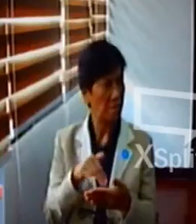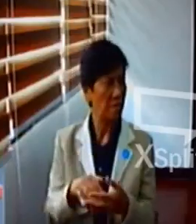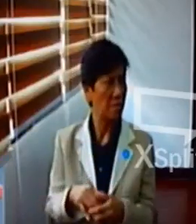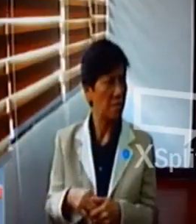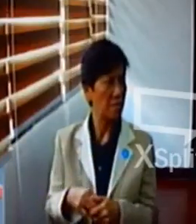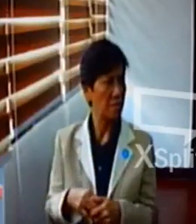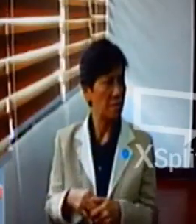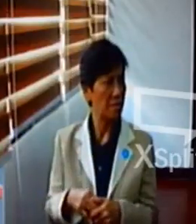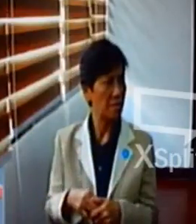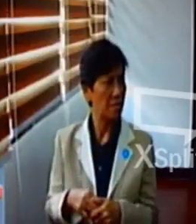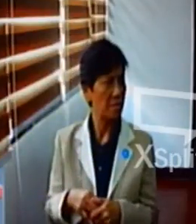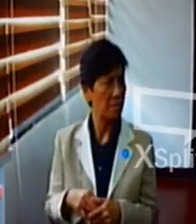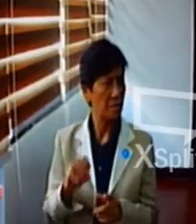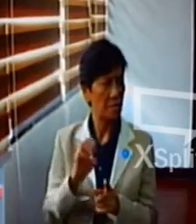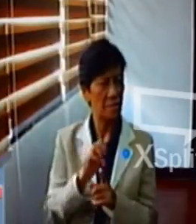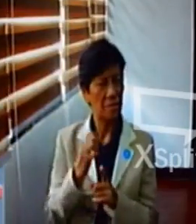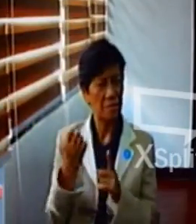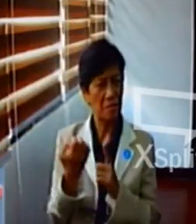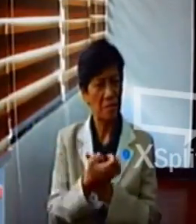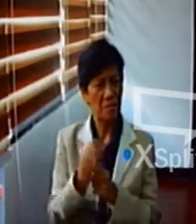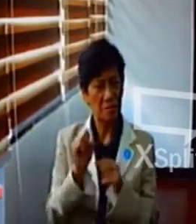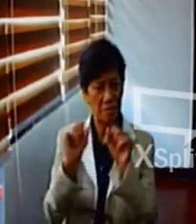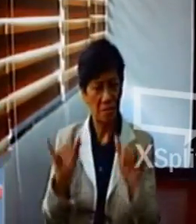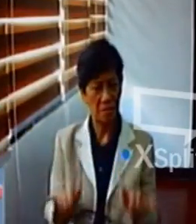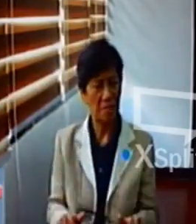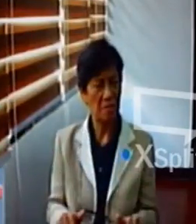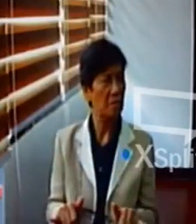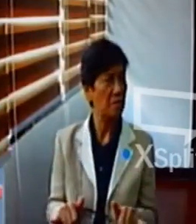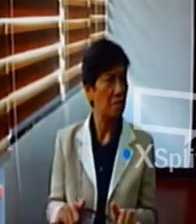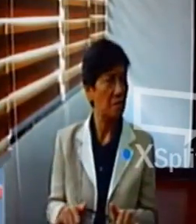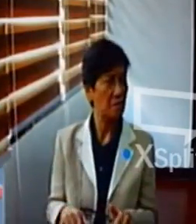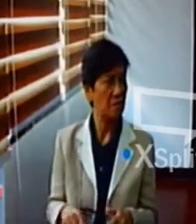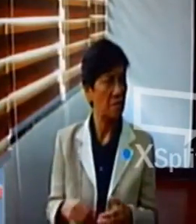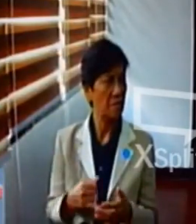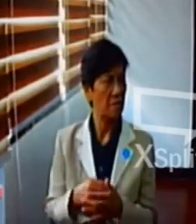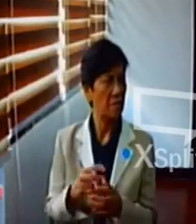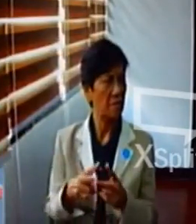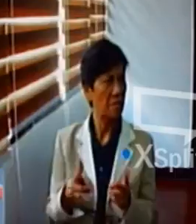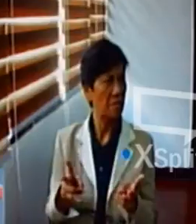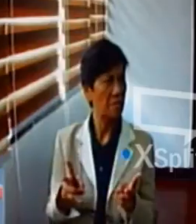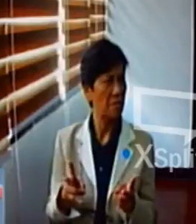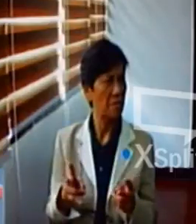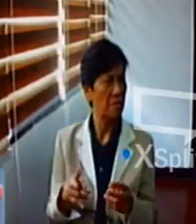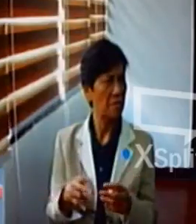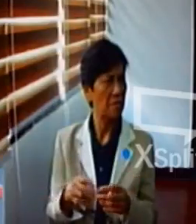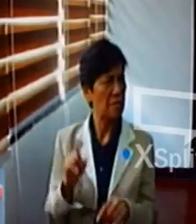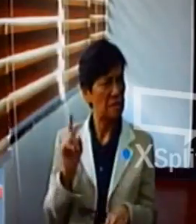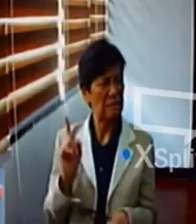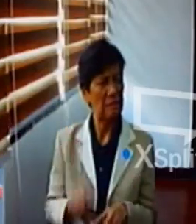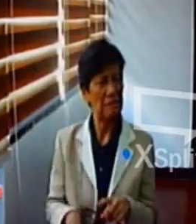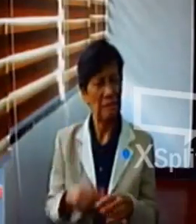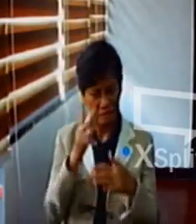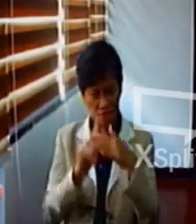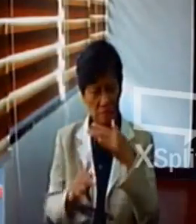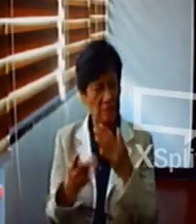studying ecosystems in the wild is very actually. You cannot predict things.